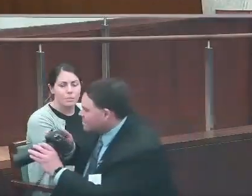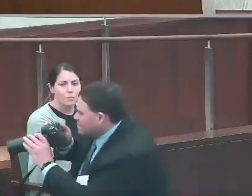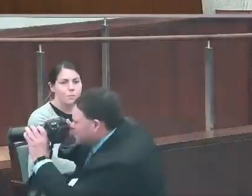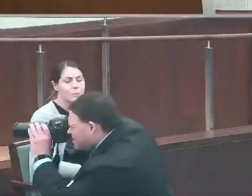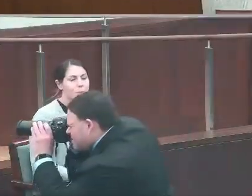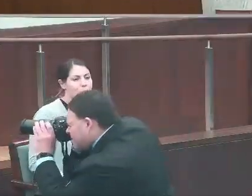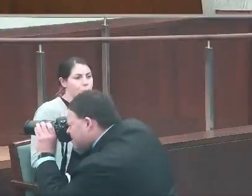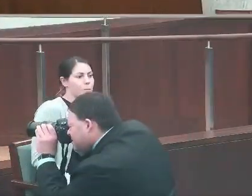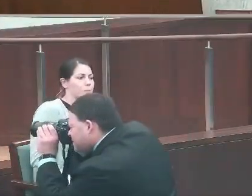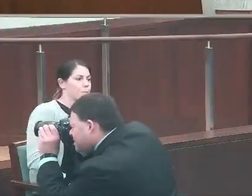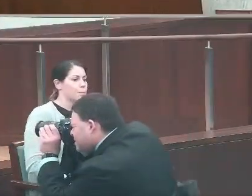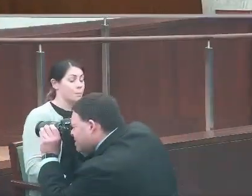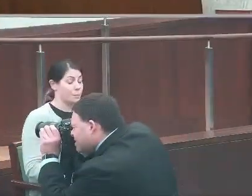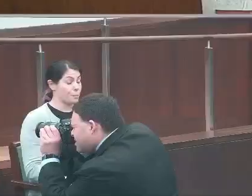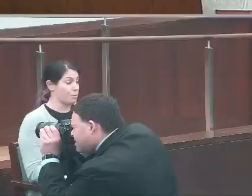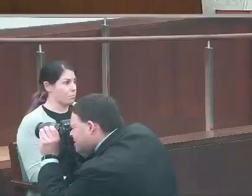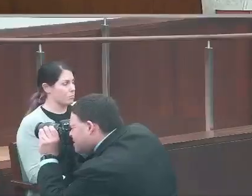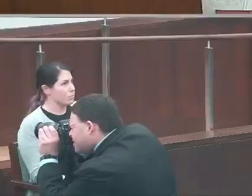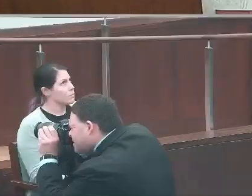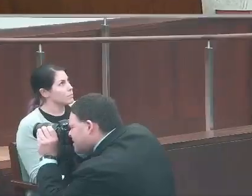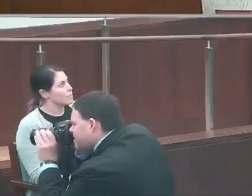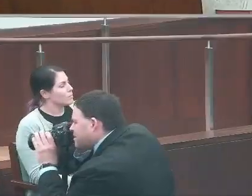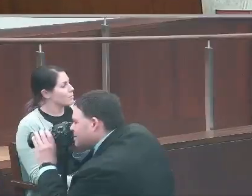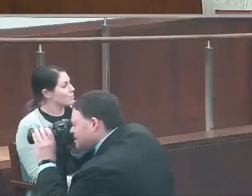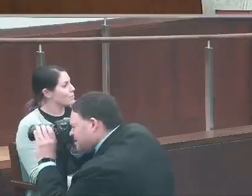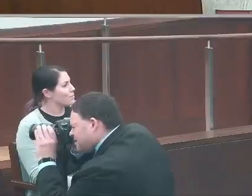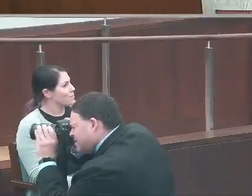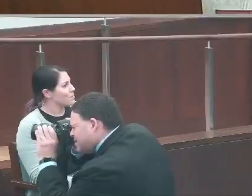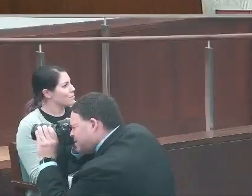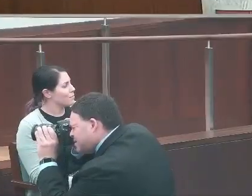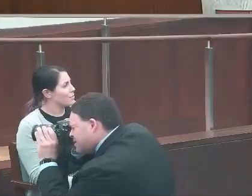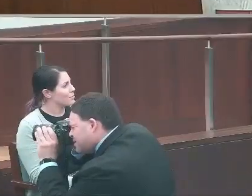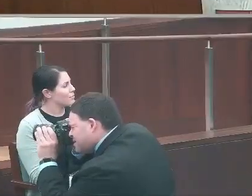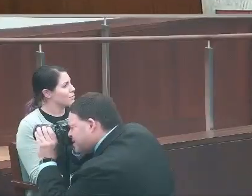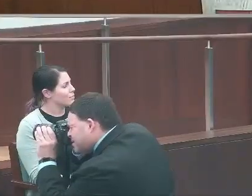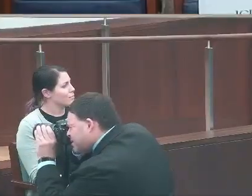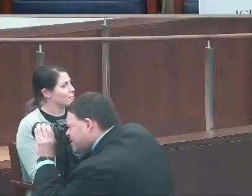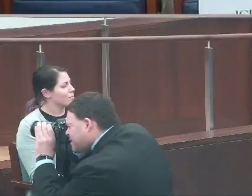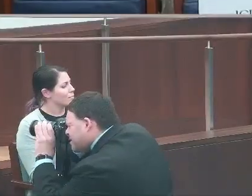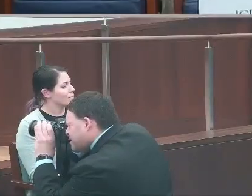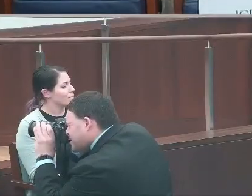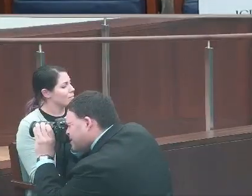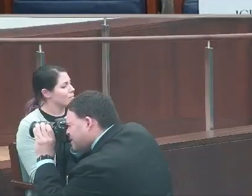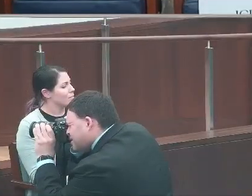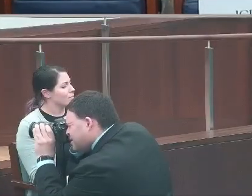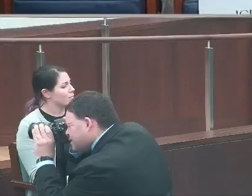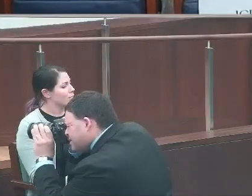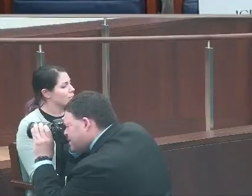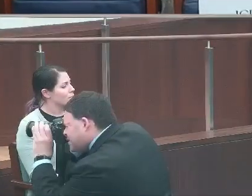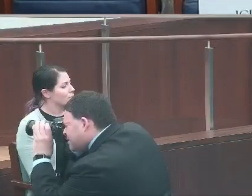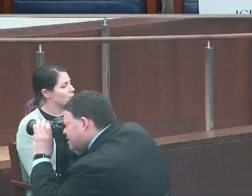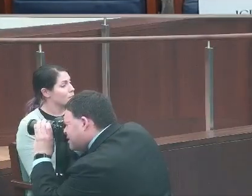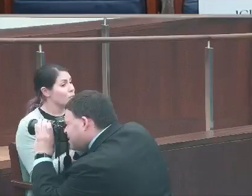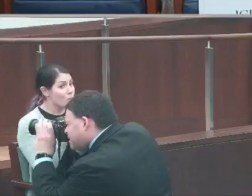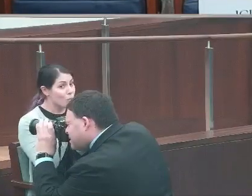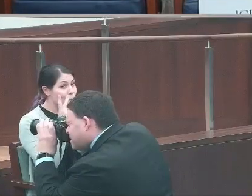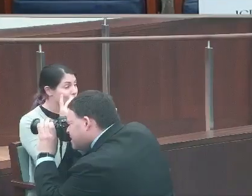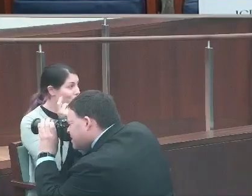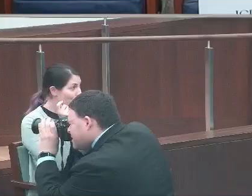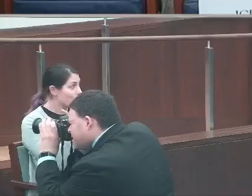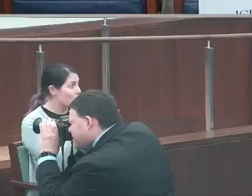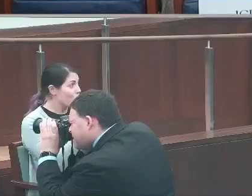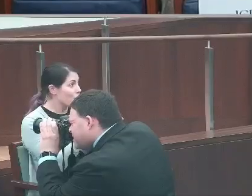And we very much appreciate both of you coming to join us tonight. And we hope we will see you again